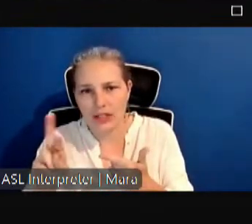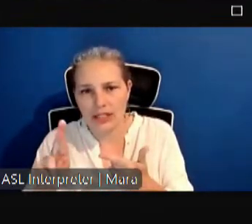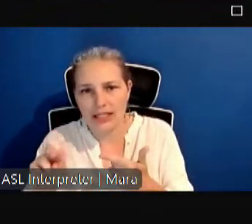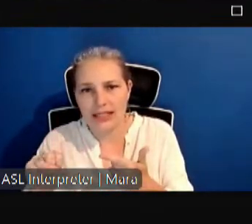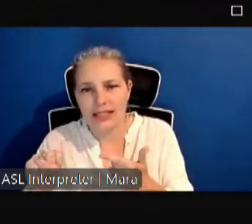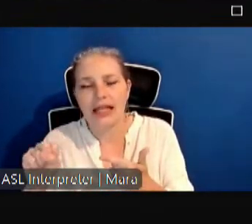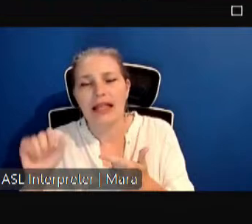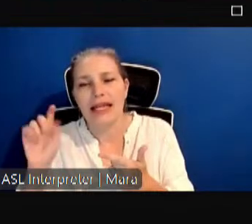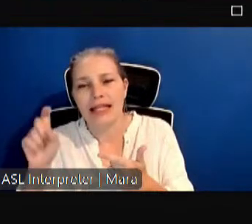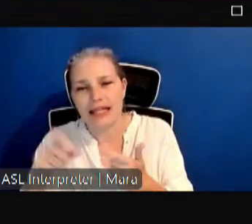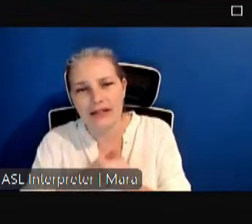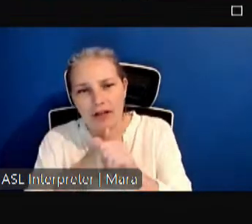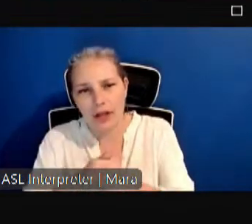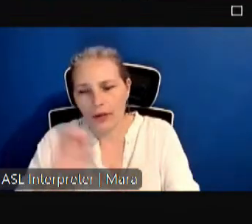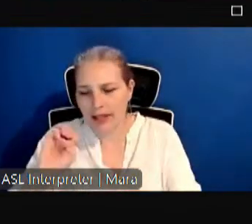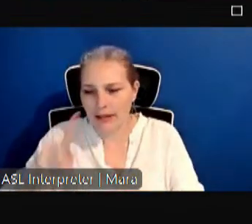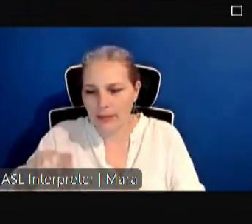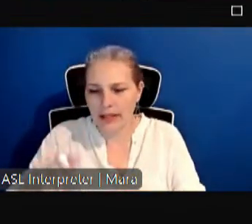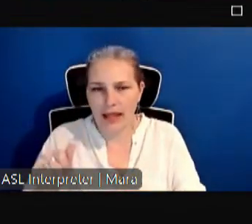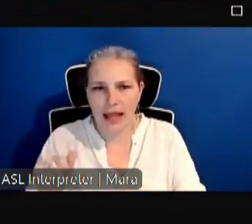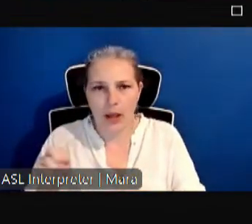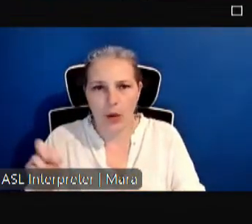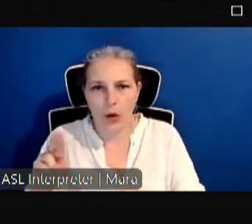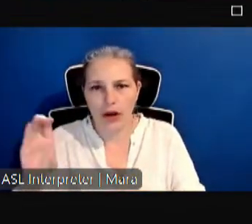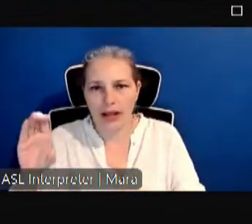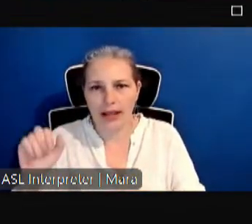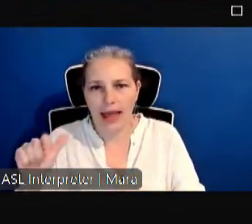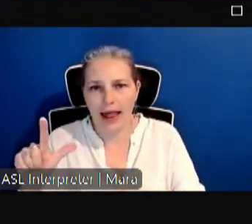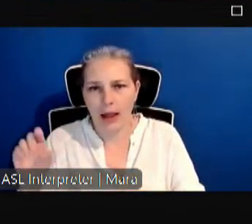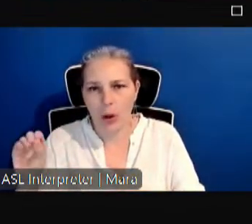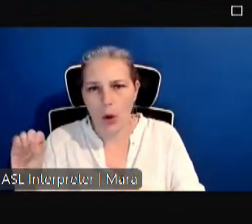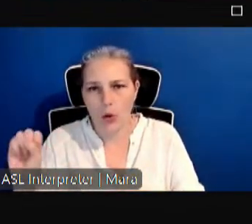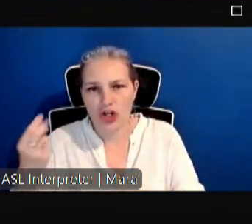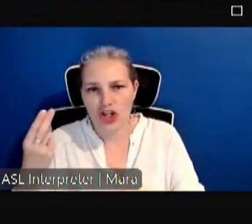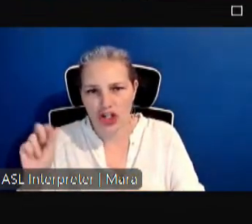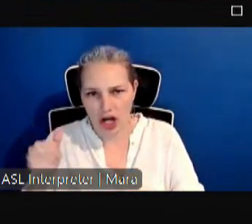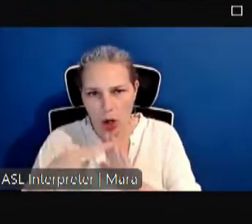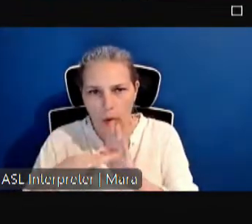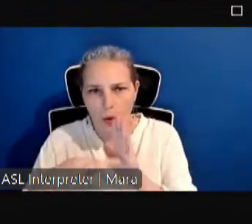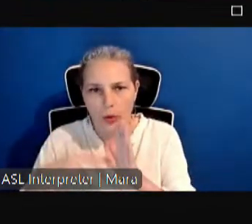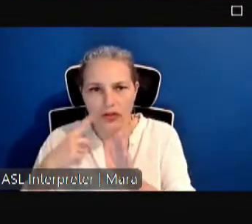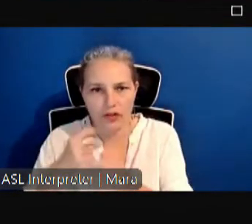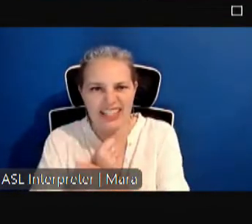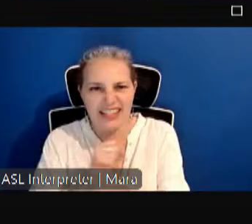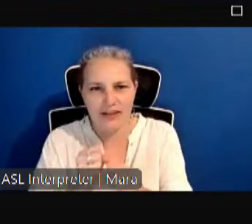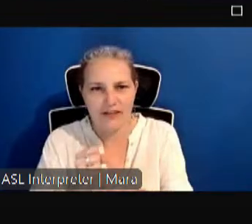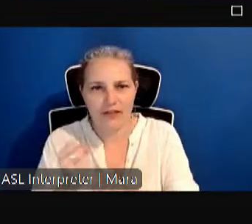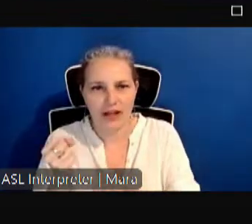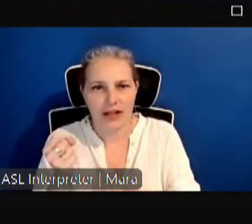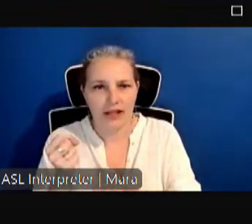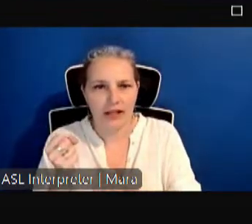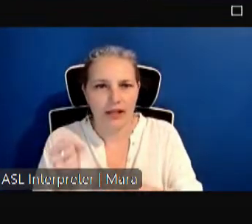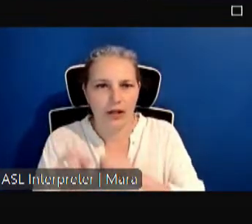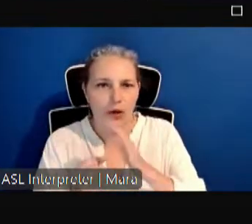the safe removal and disposal of these materials. Under California law, any construction